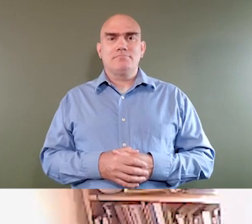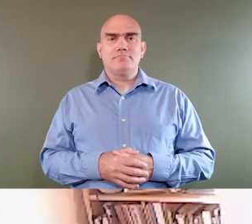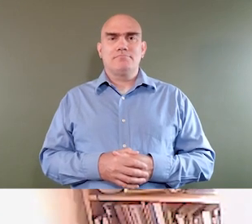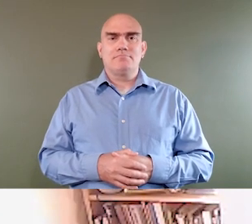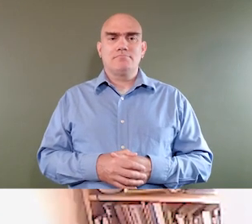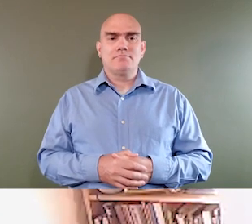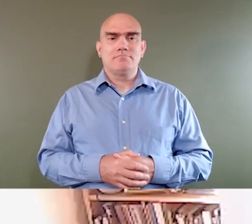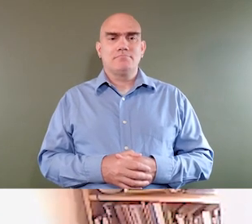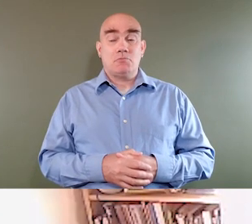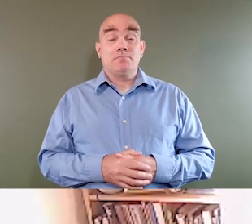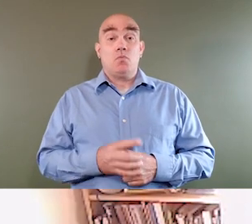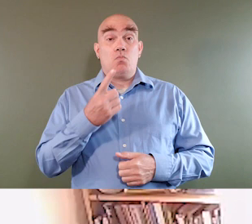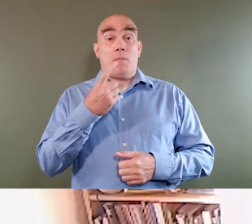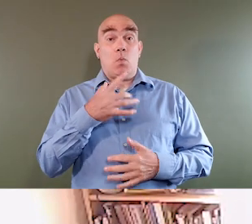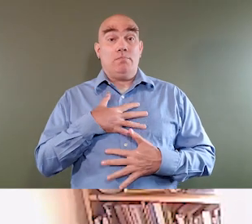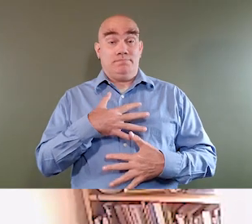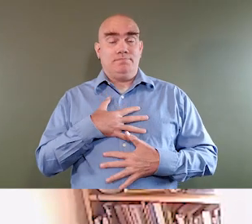All right, we'll take one more inhale,